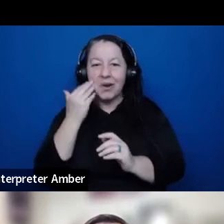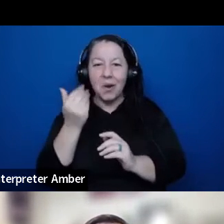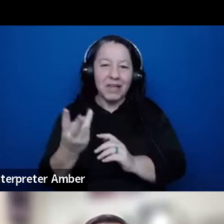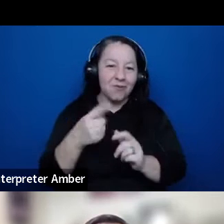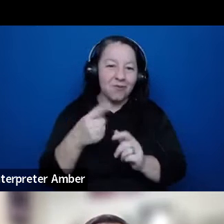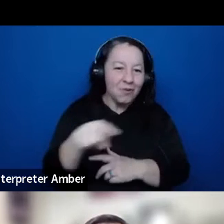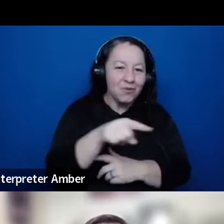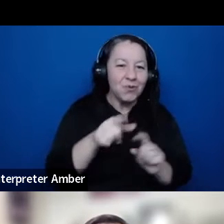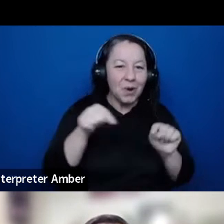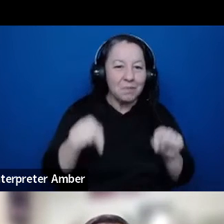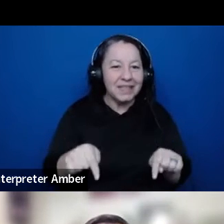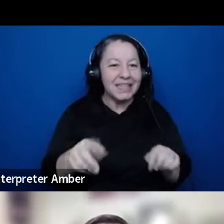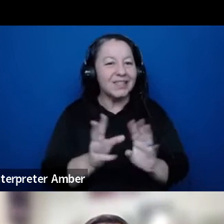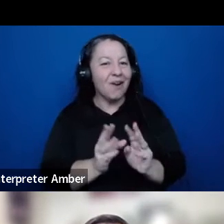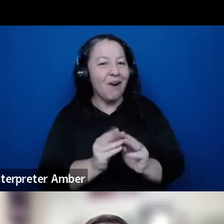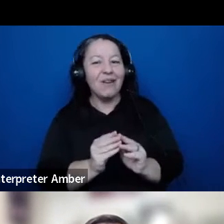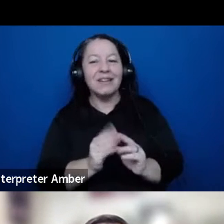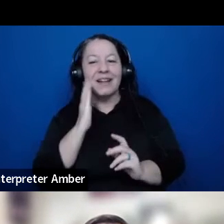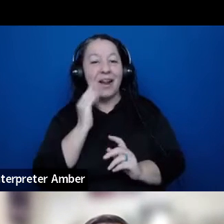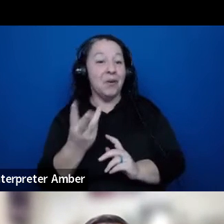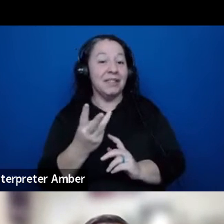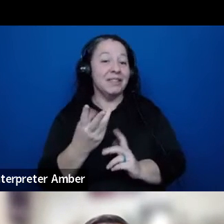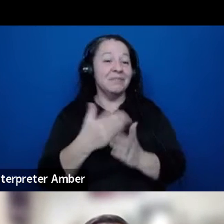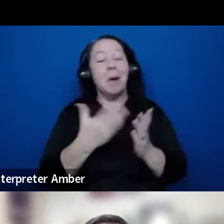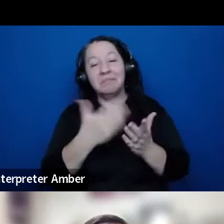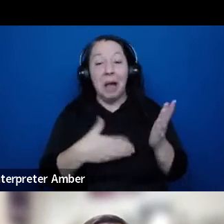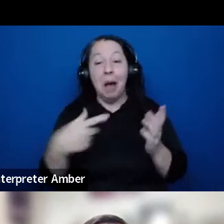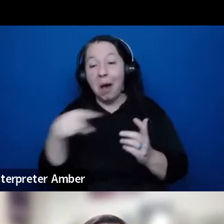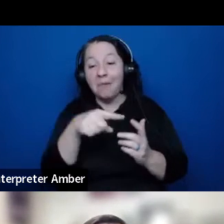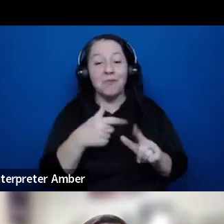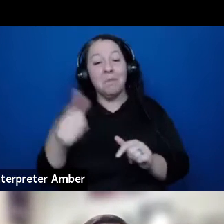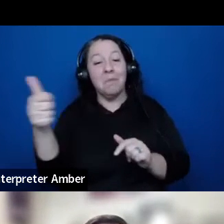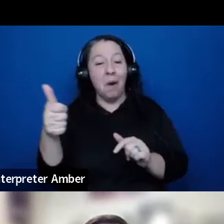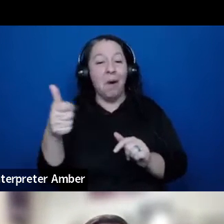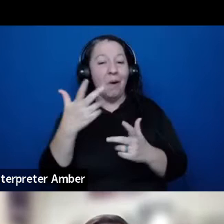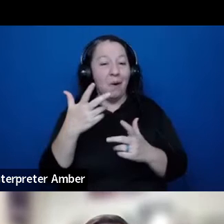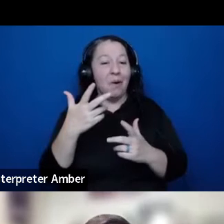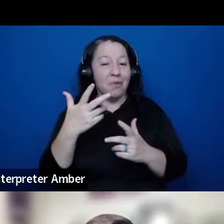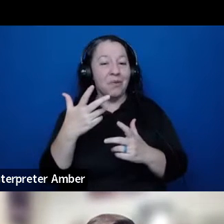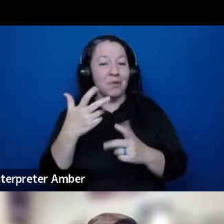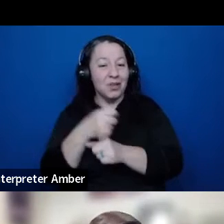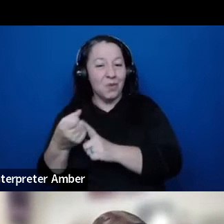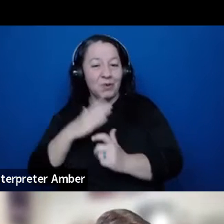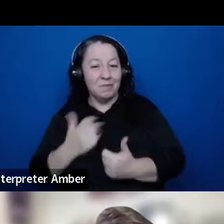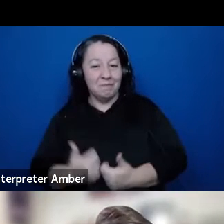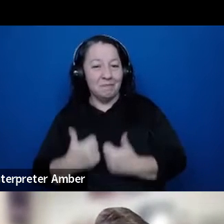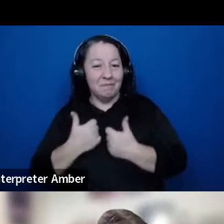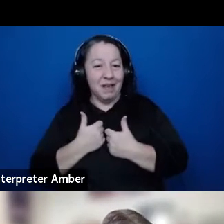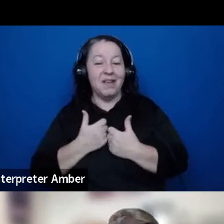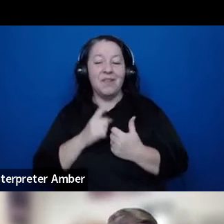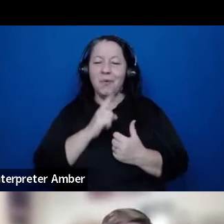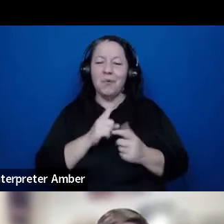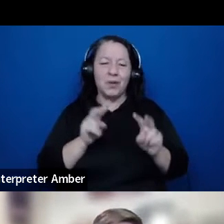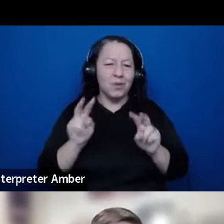know some of you from other areas of my life too. But I really look forward to meeting